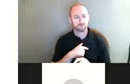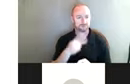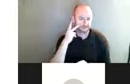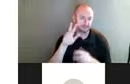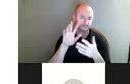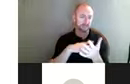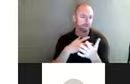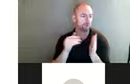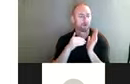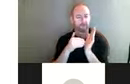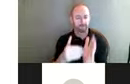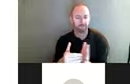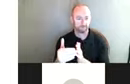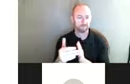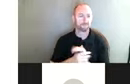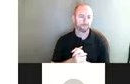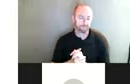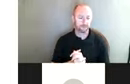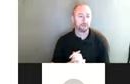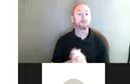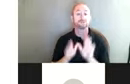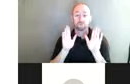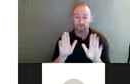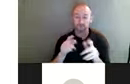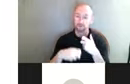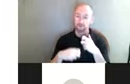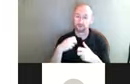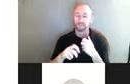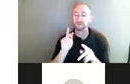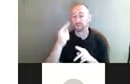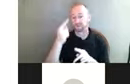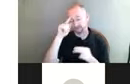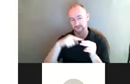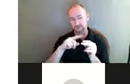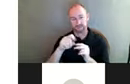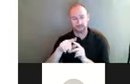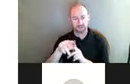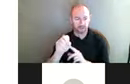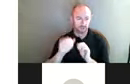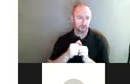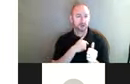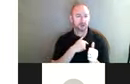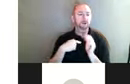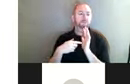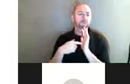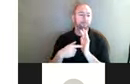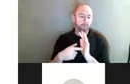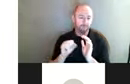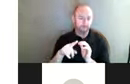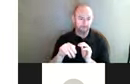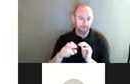this. And this gets at this really great problem of how people think about space and how we represent space